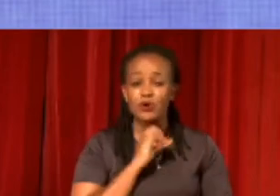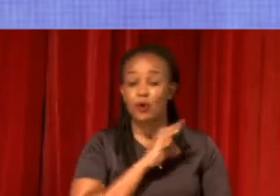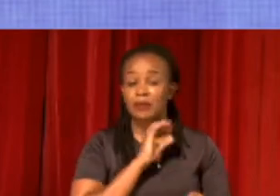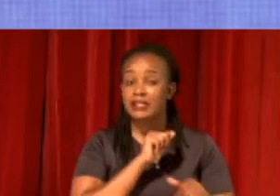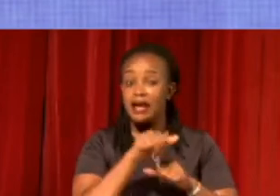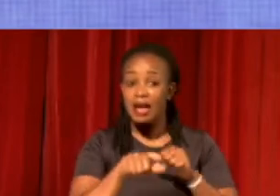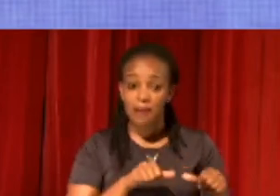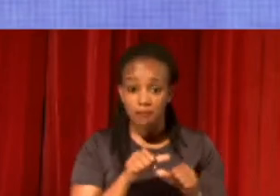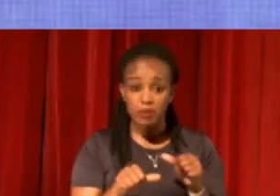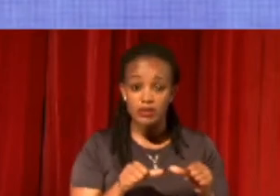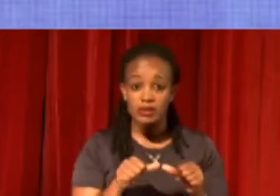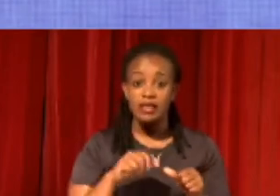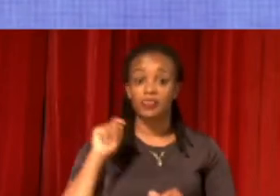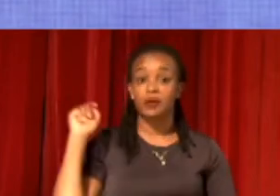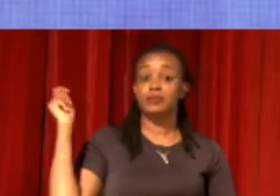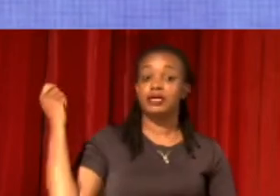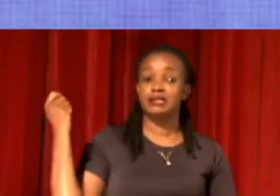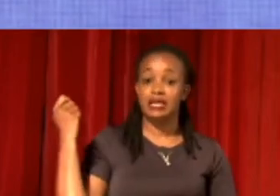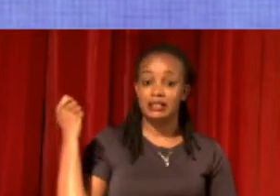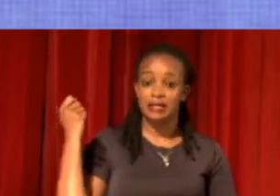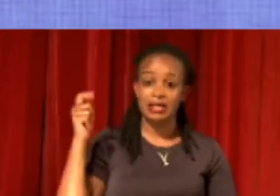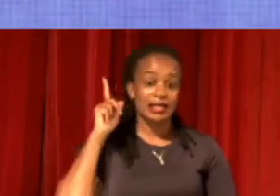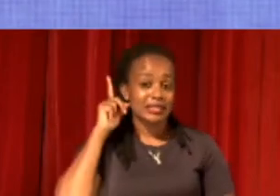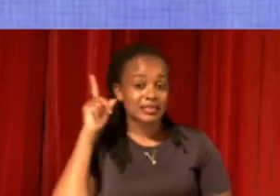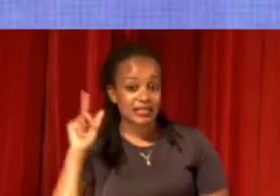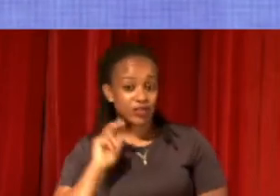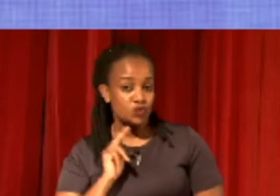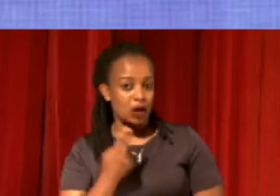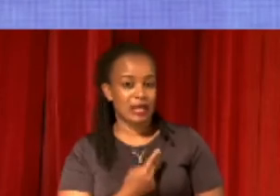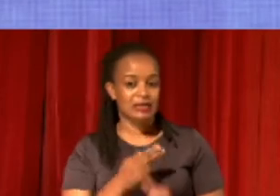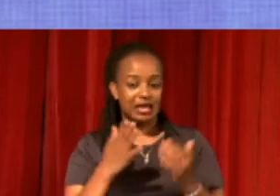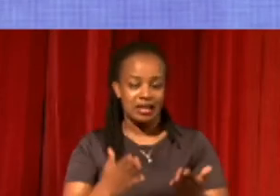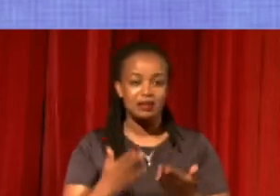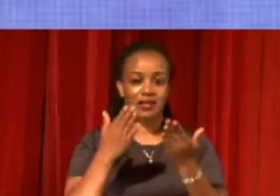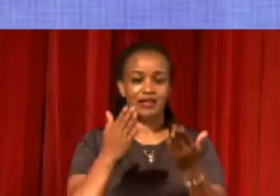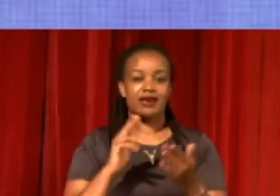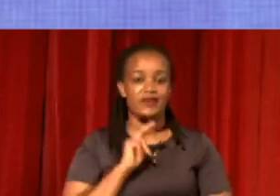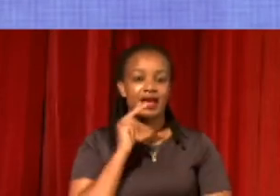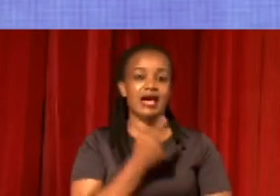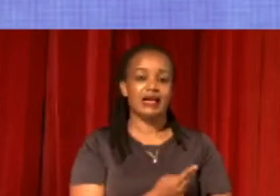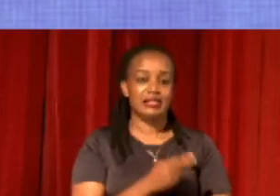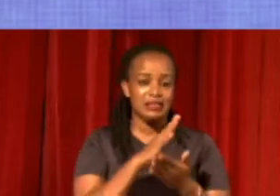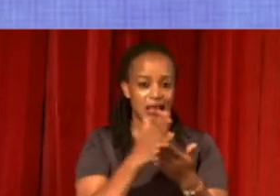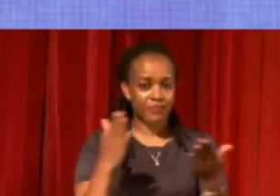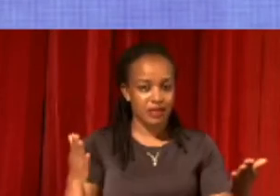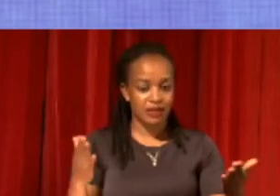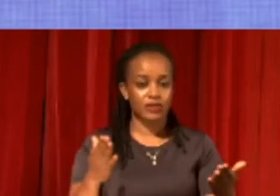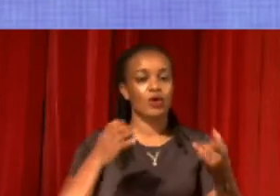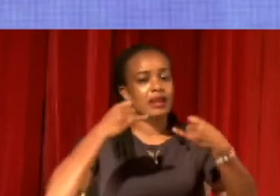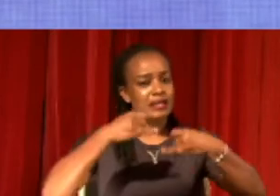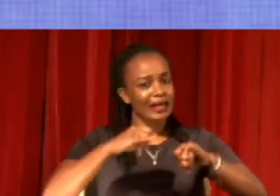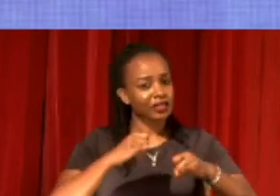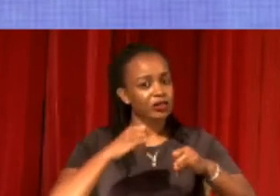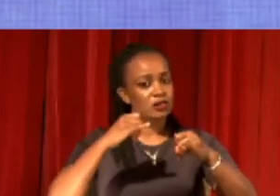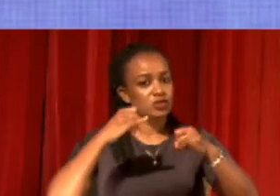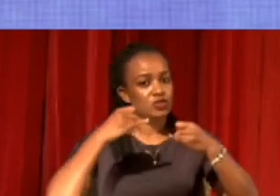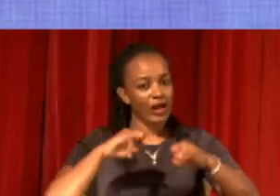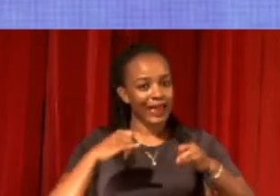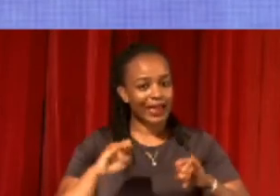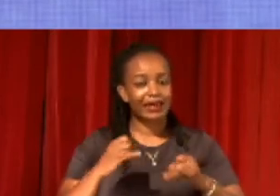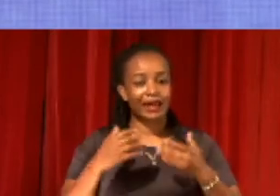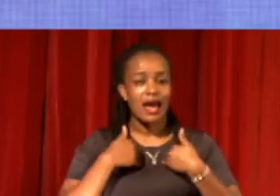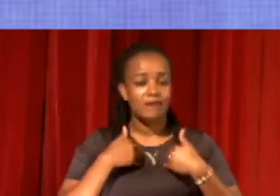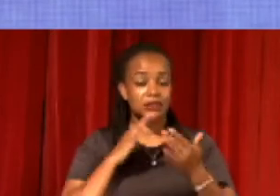about, the president listened to us and he gave us something. Mm. Let us build something from this. And